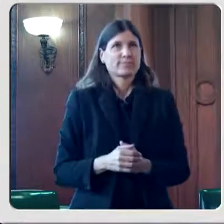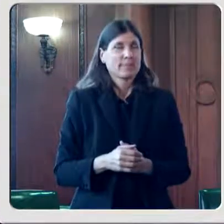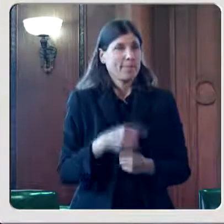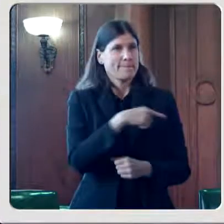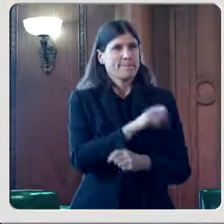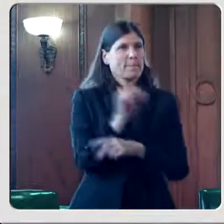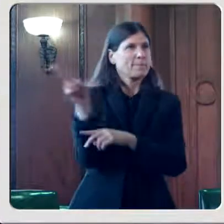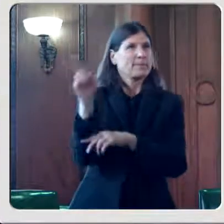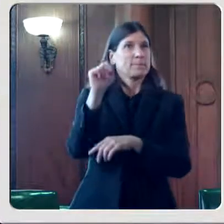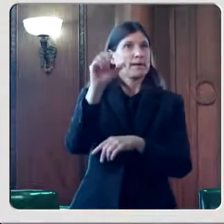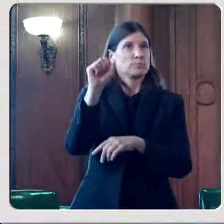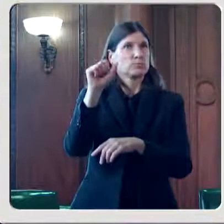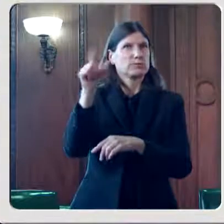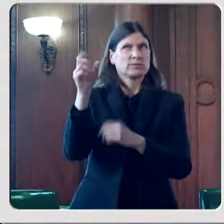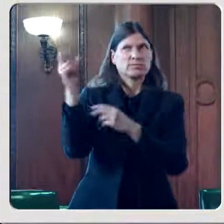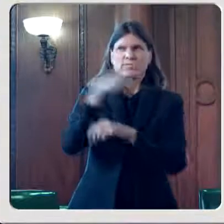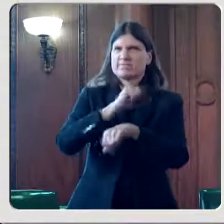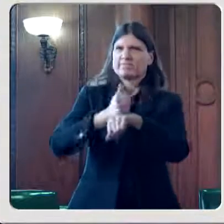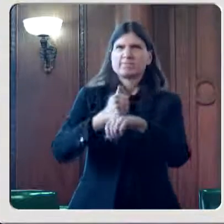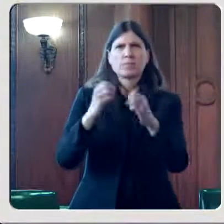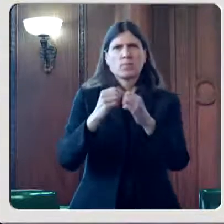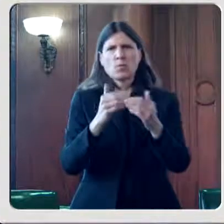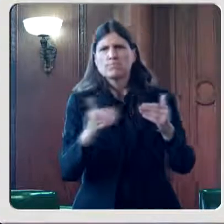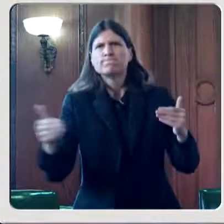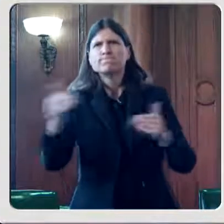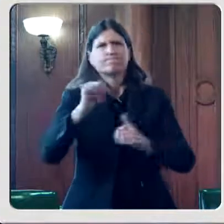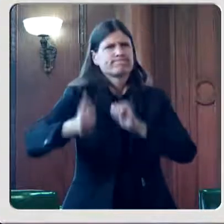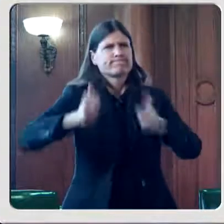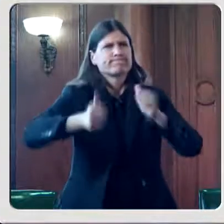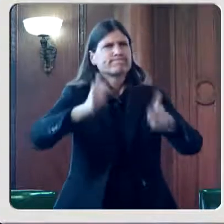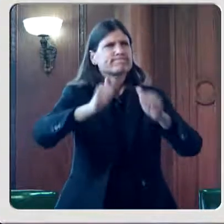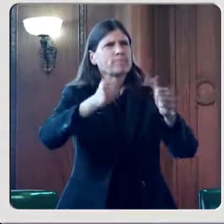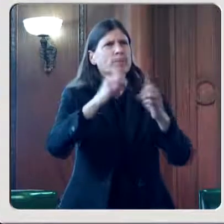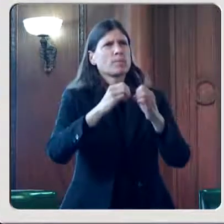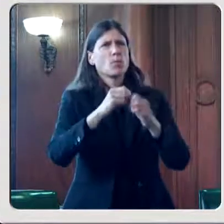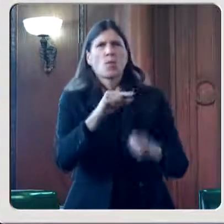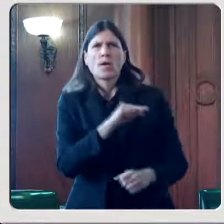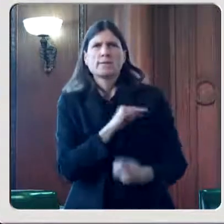He'll speak to you about attendance, which continues to hold strong at 92.1%.